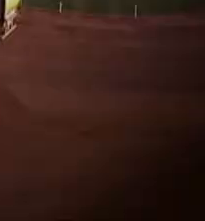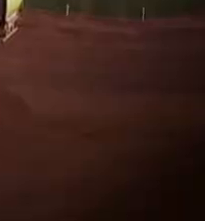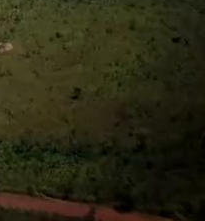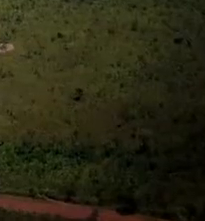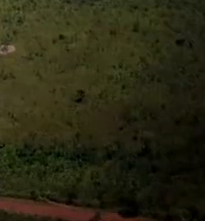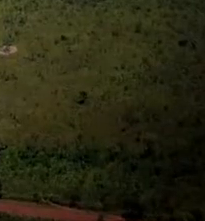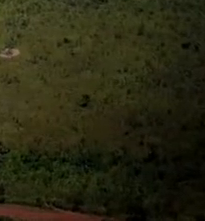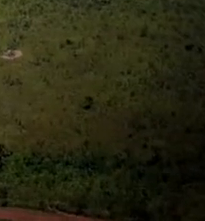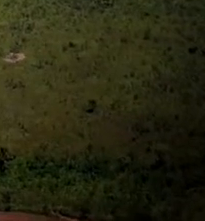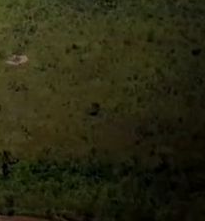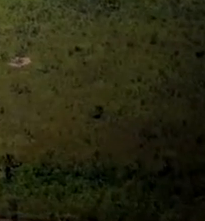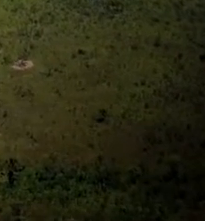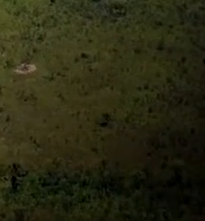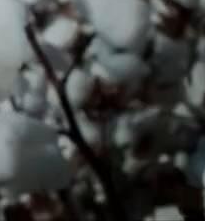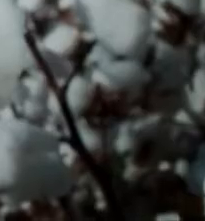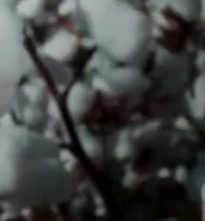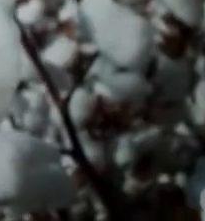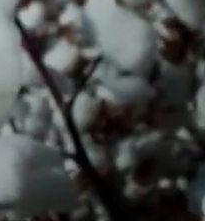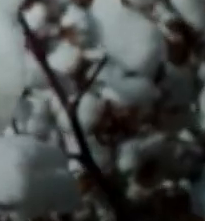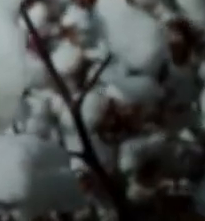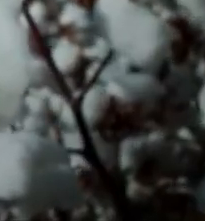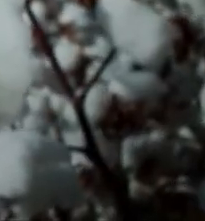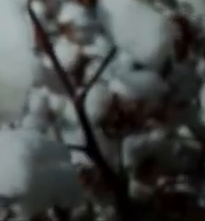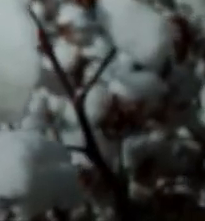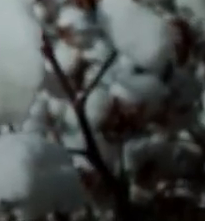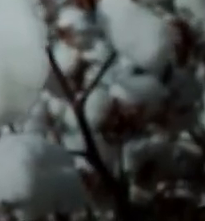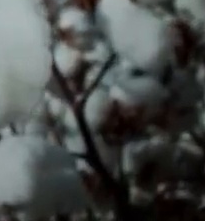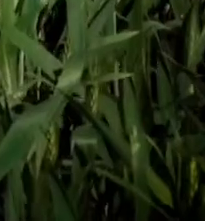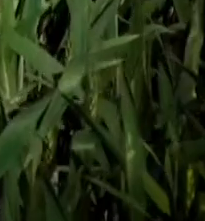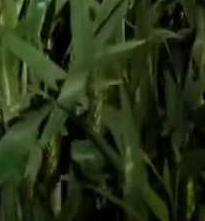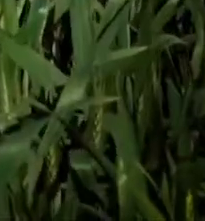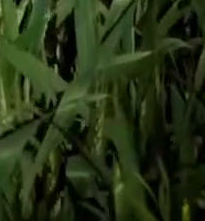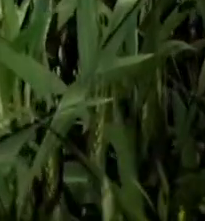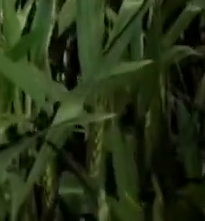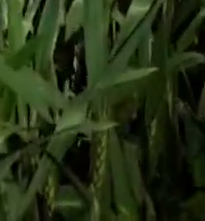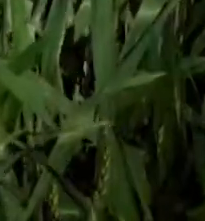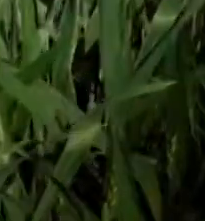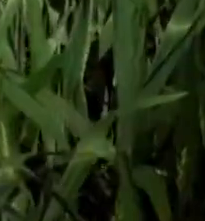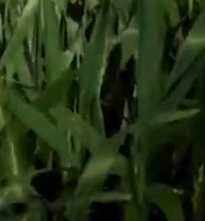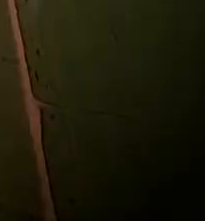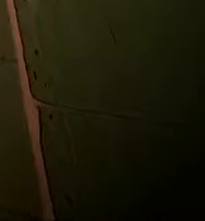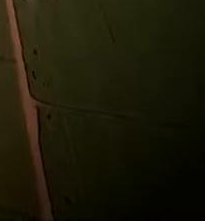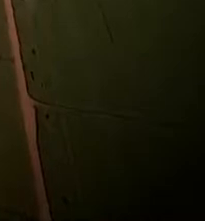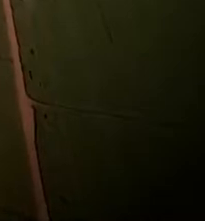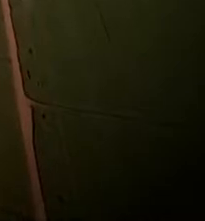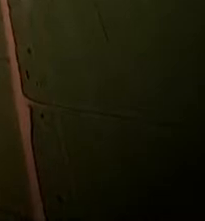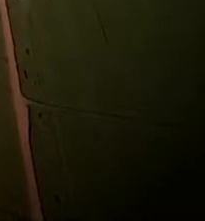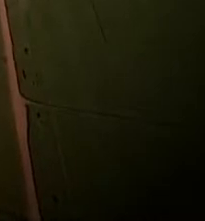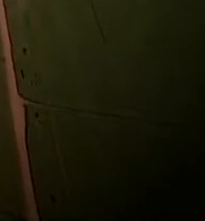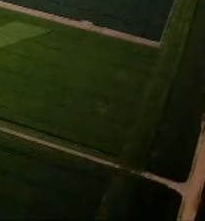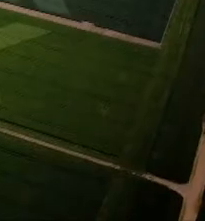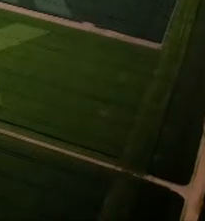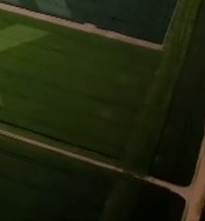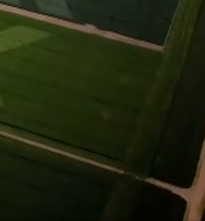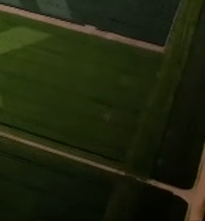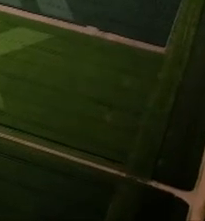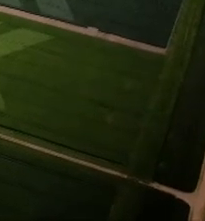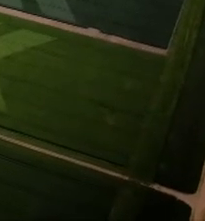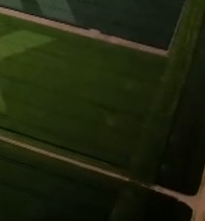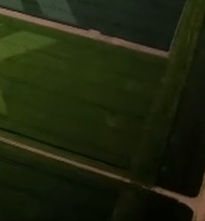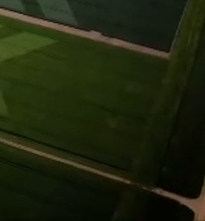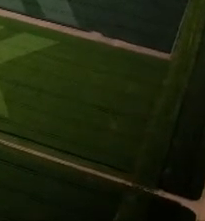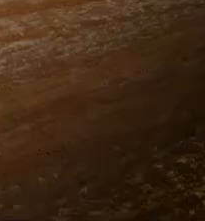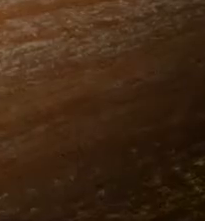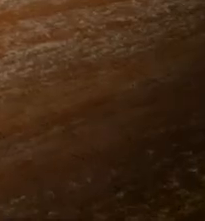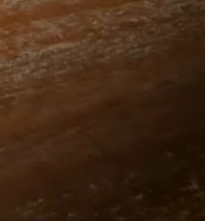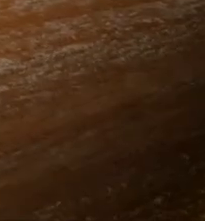and fabric, SLC Agrícola has always done more with less. That drive